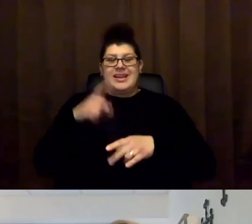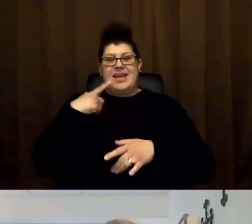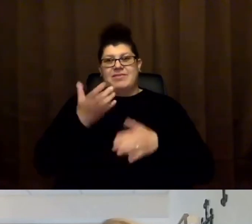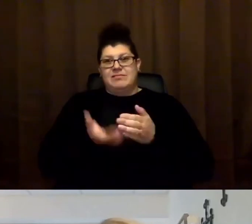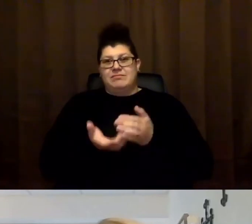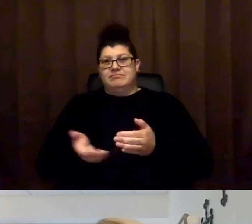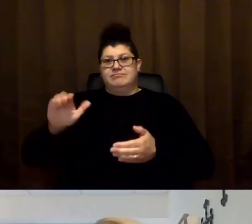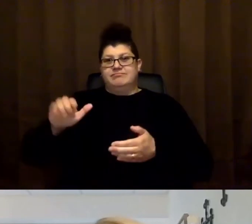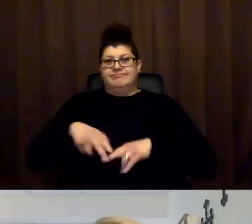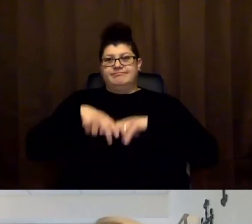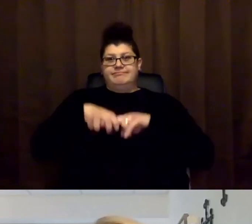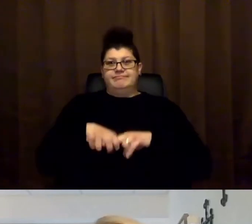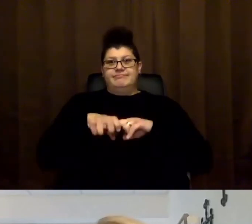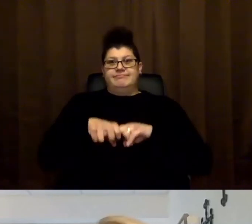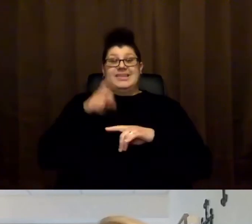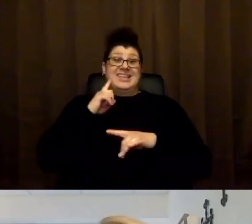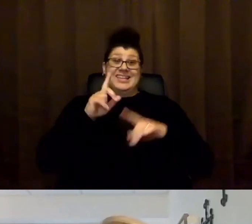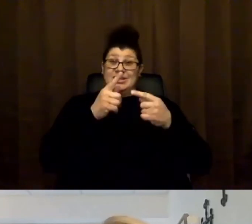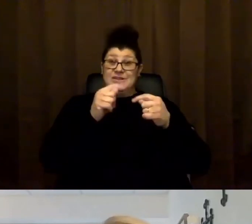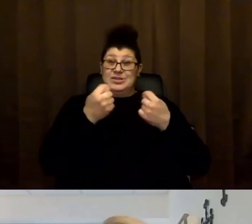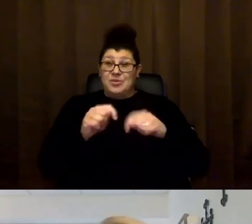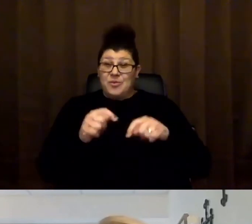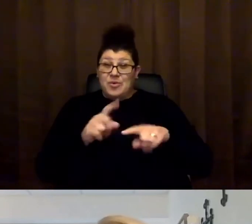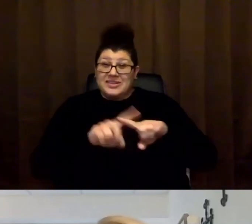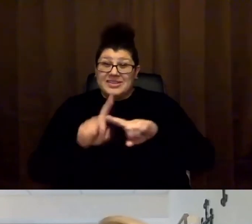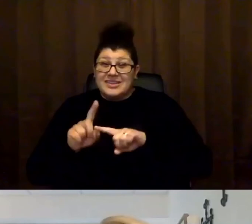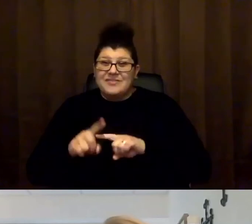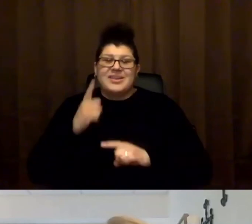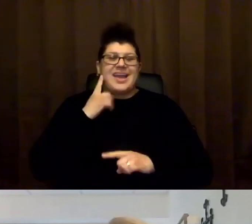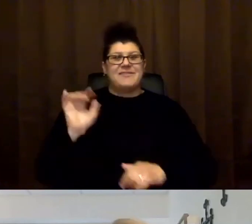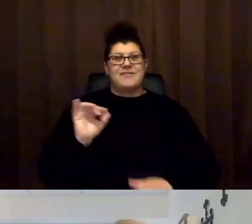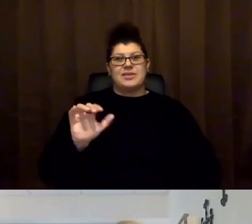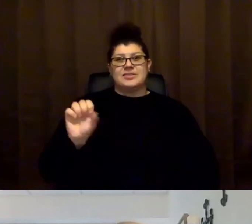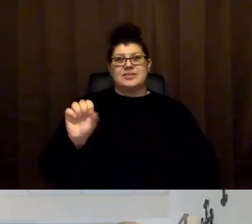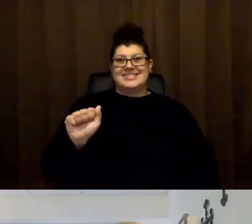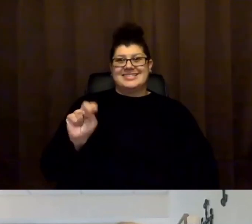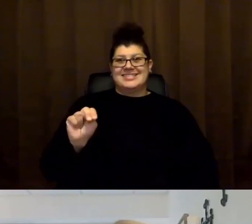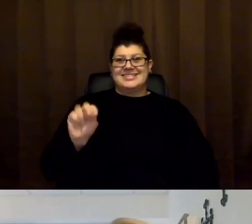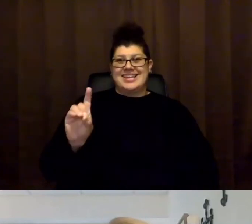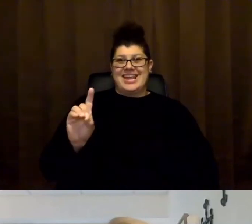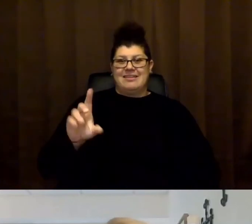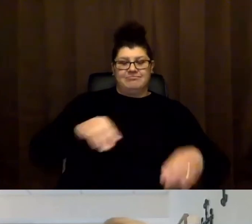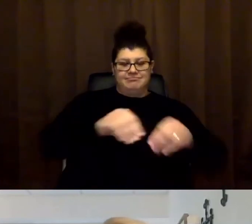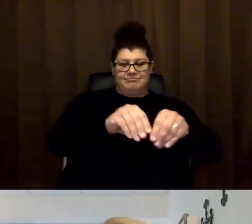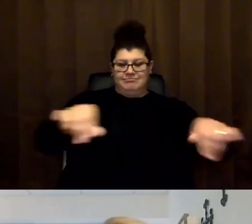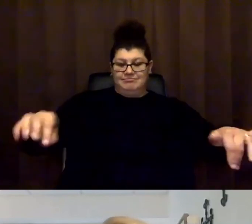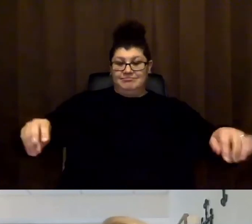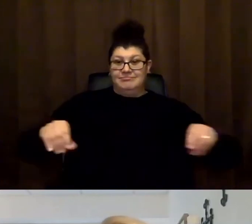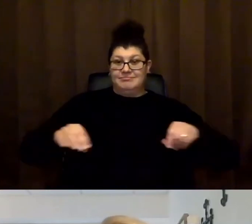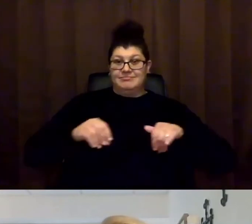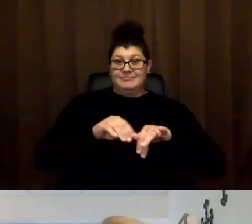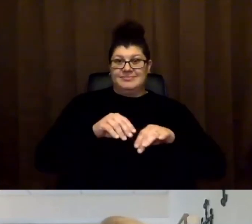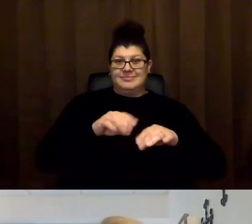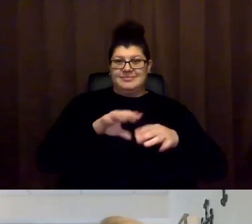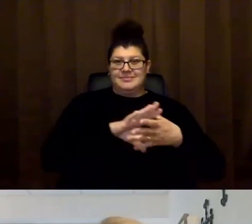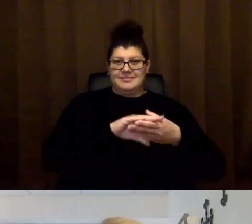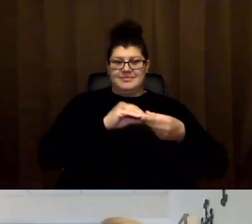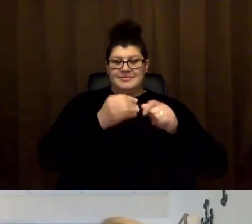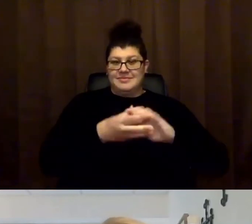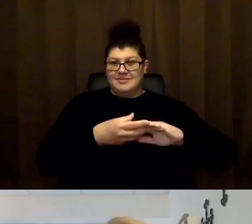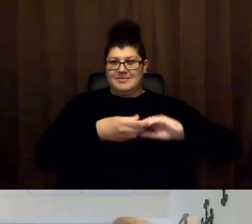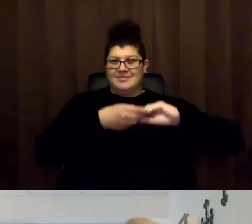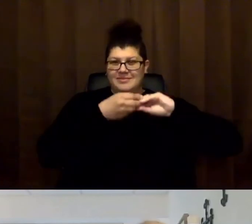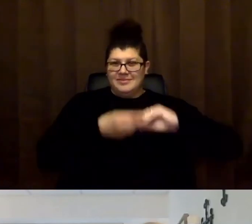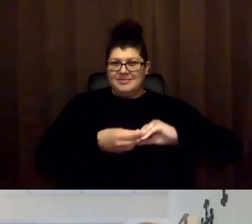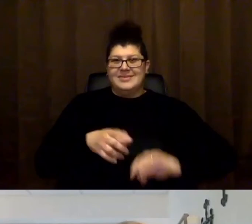sensory toys, a kinetic sand tray. We have many things. So we have quite a bit to offer, I believe.